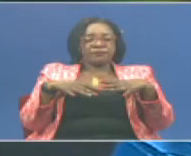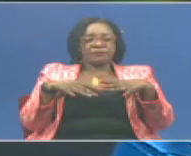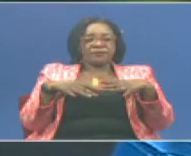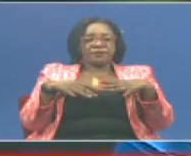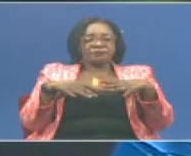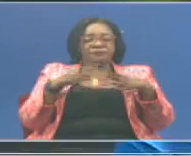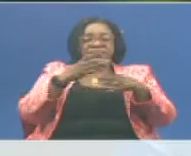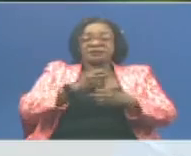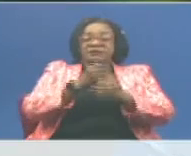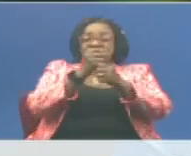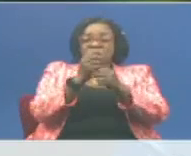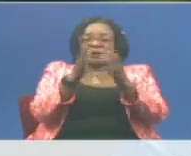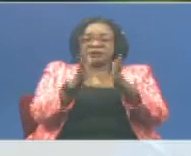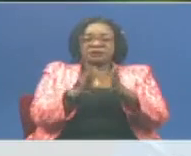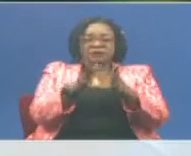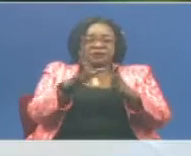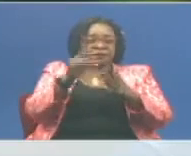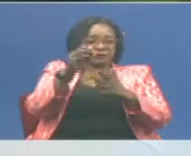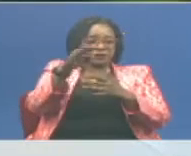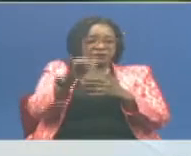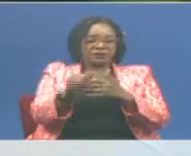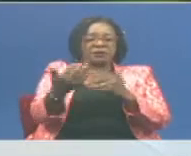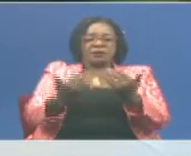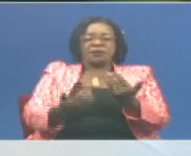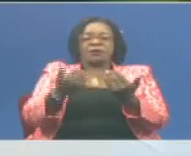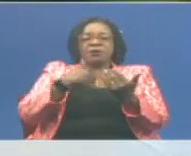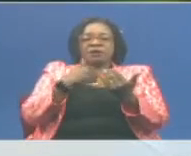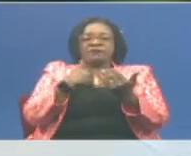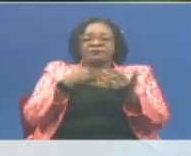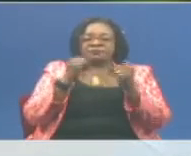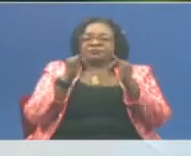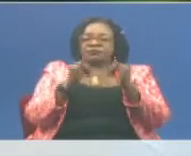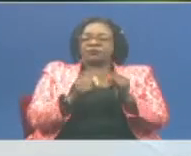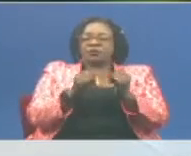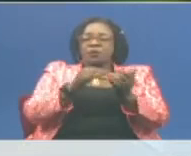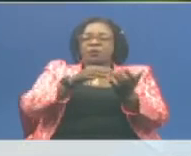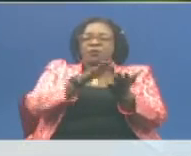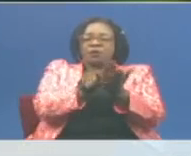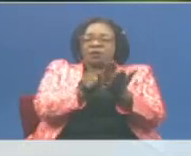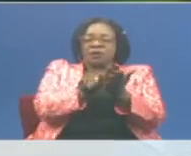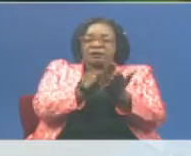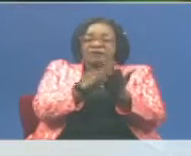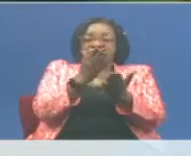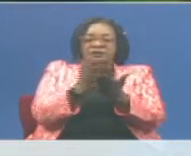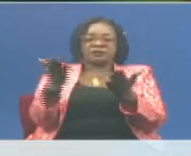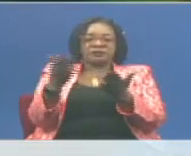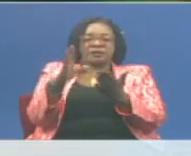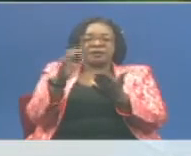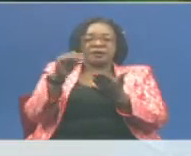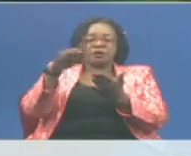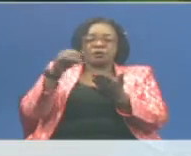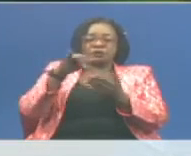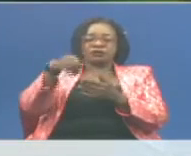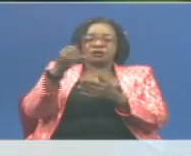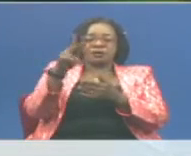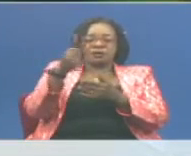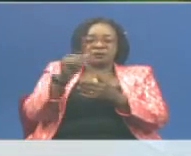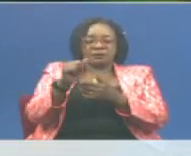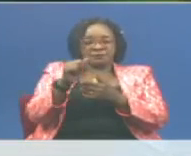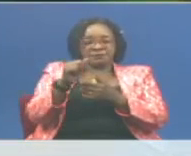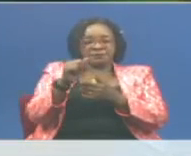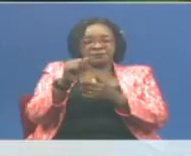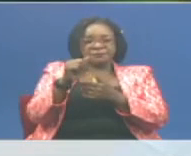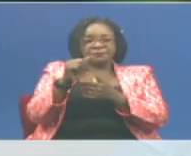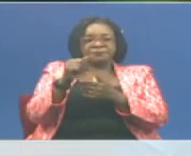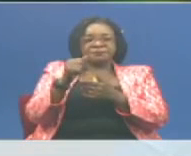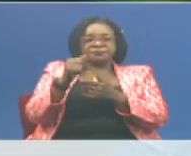Stakeholders in Kenya's horticulture are now banking on a new vacuum cooling facility installed at the cargo terminal of the Jomo Kenyatta International Airport to